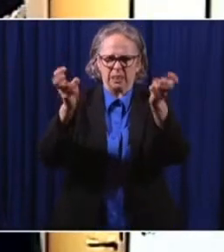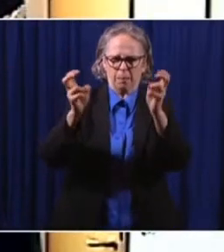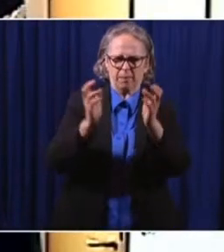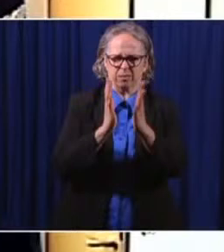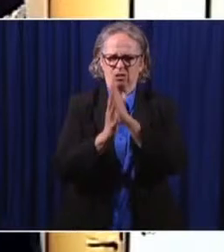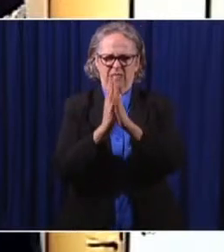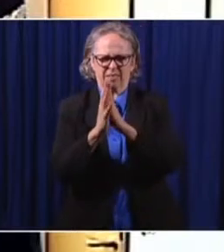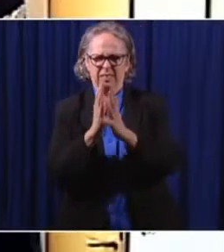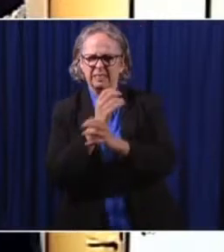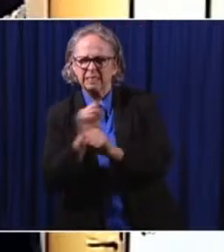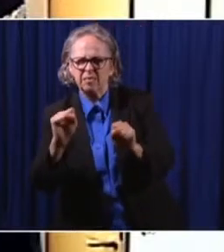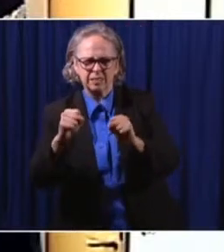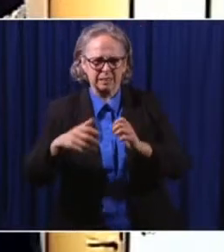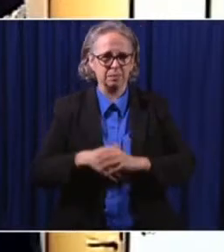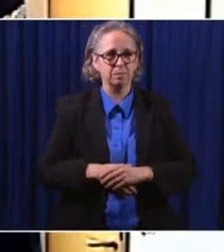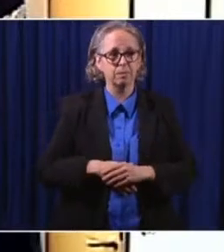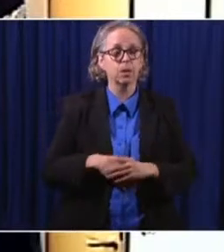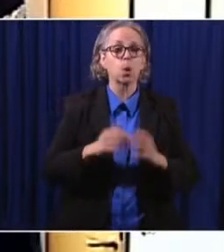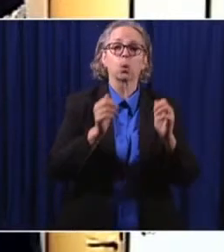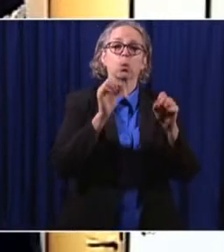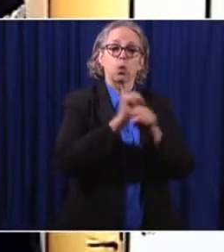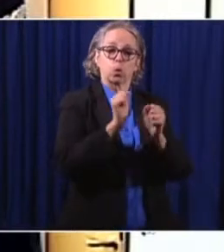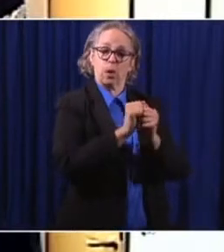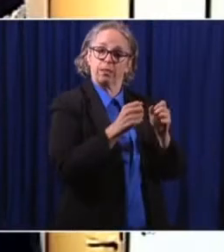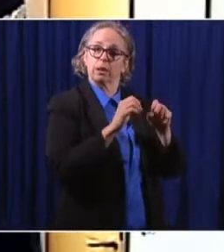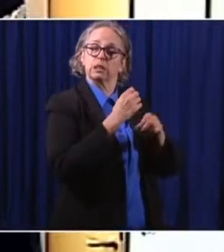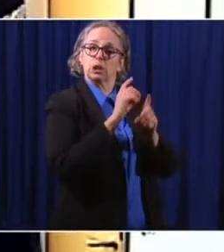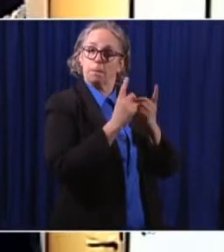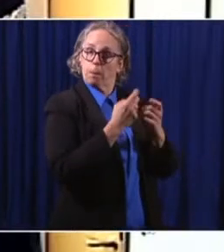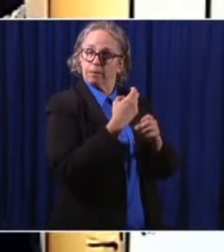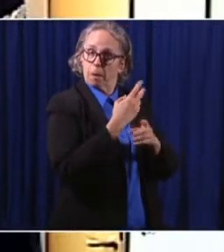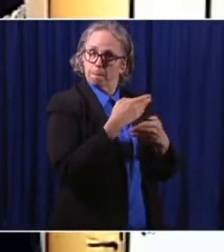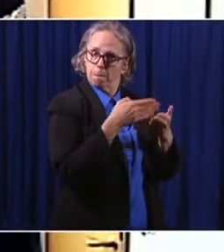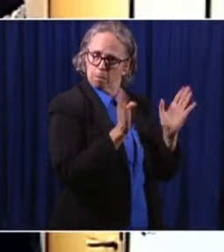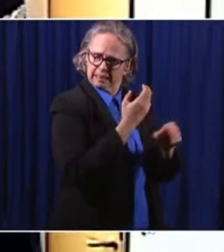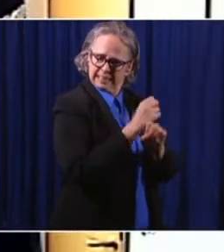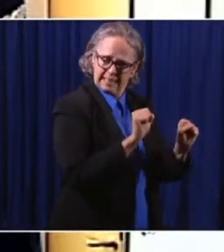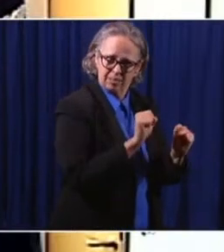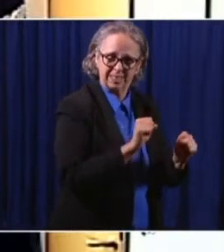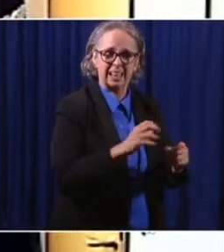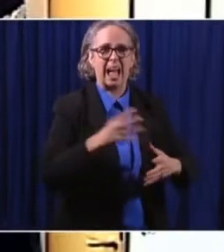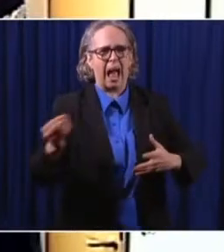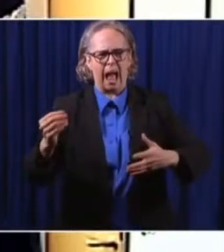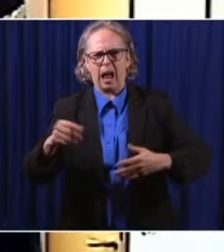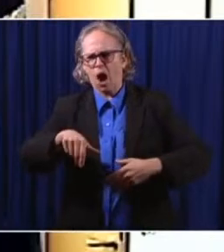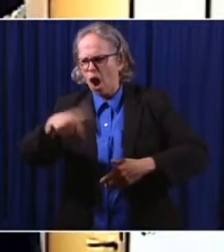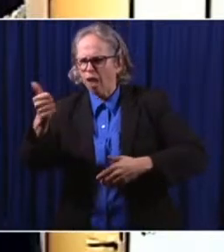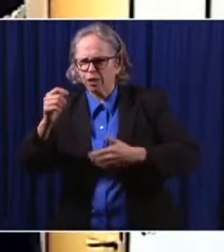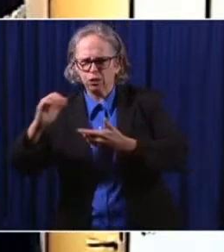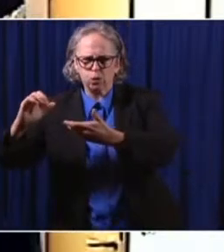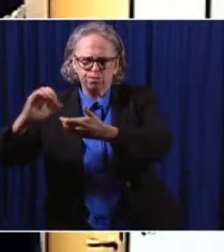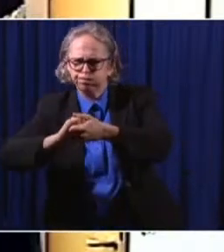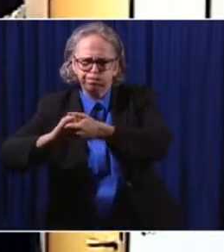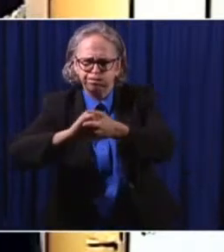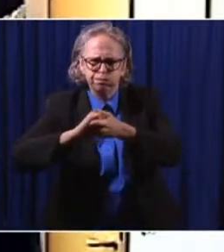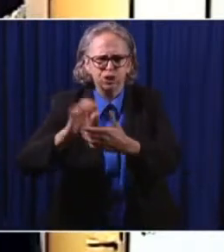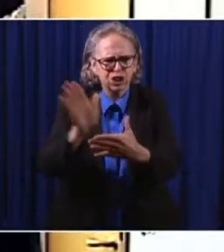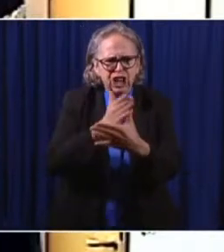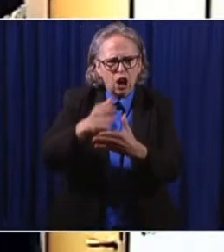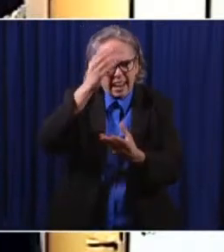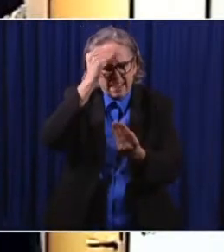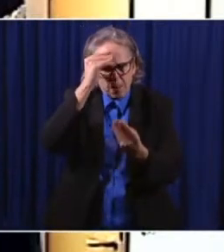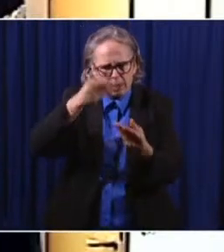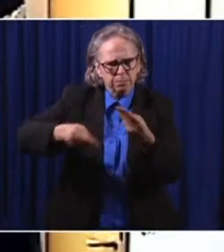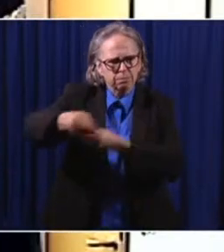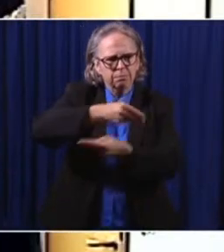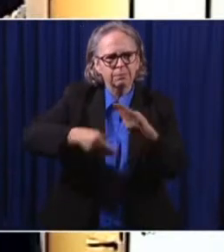Department of Public Safety, we feel like that collaboration, that ability to share information, and really provide a think tank for